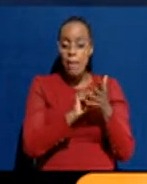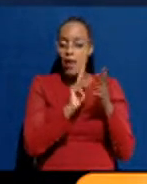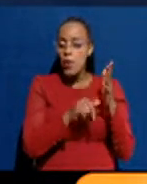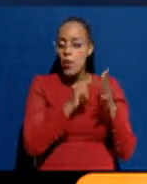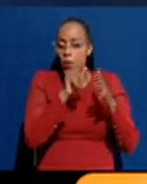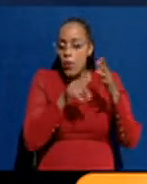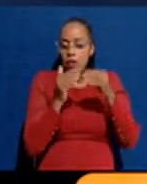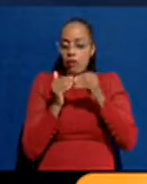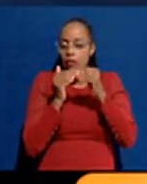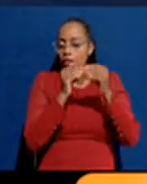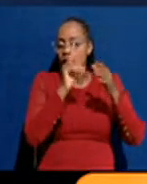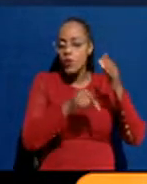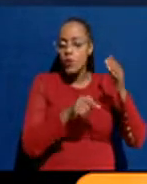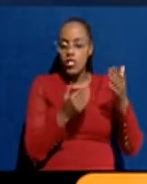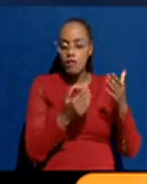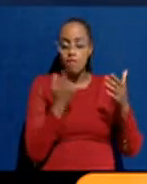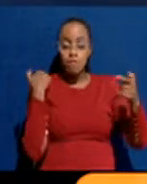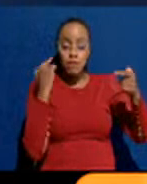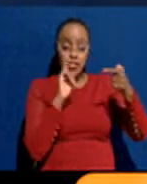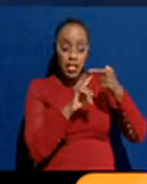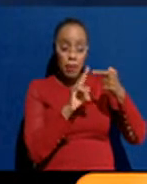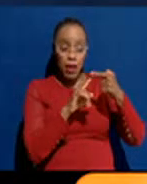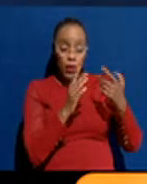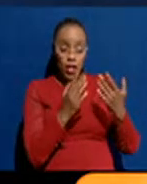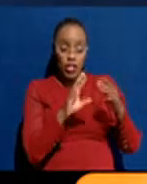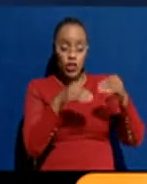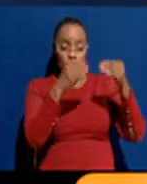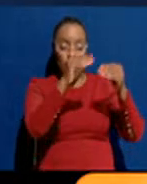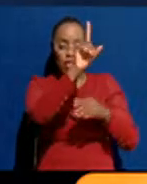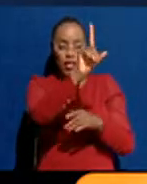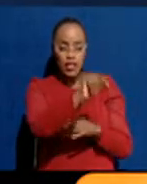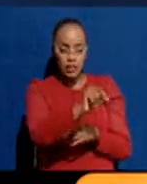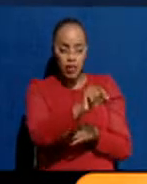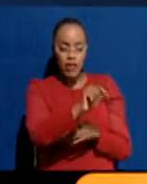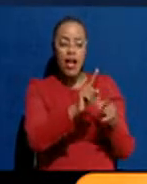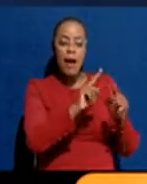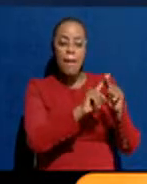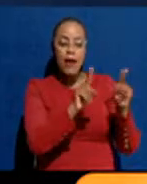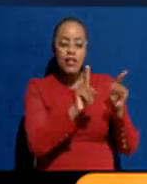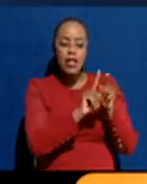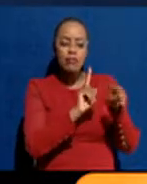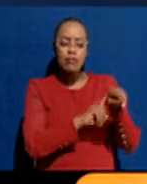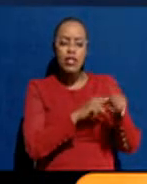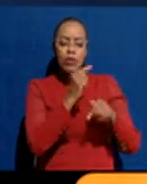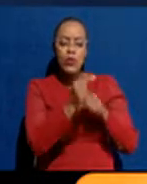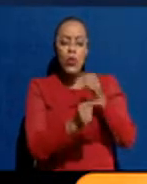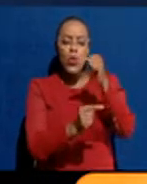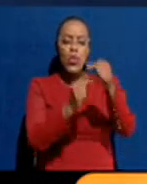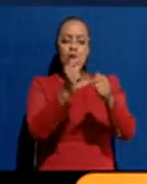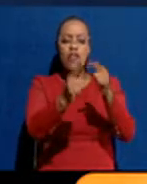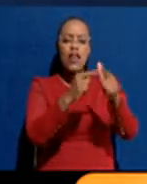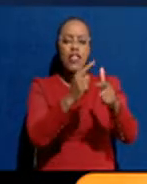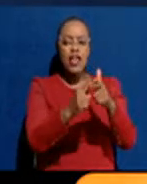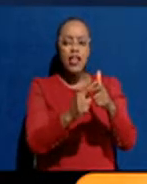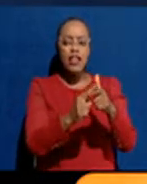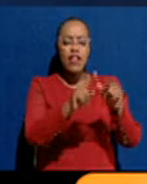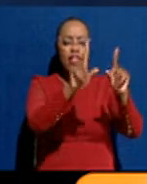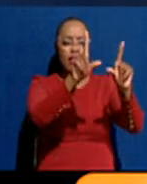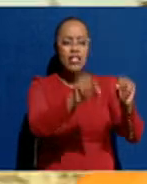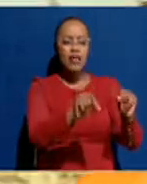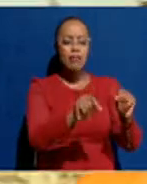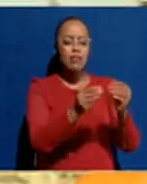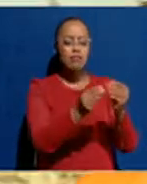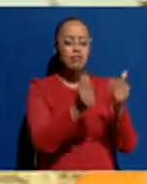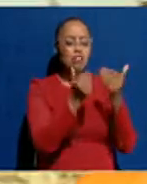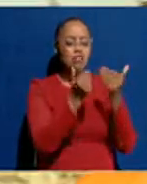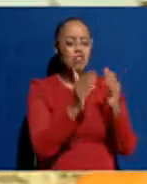drives it is, first of all, dispatch the cheapest. But as you go along, you reach a point where the cheapest, you've